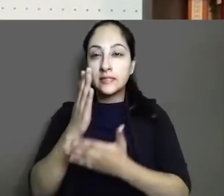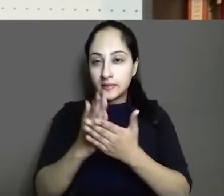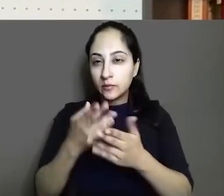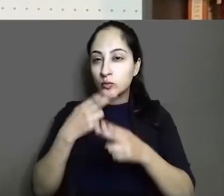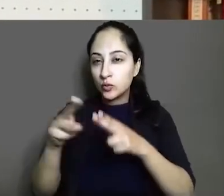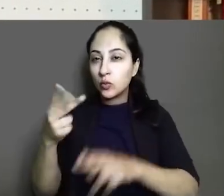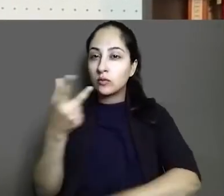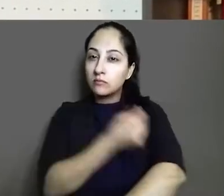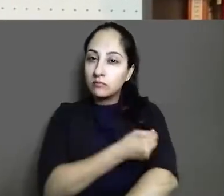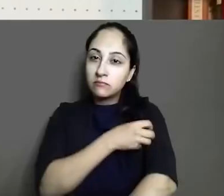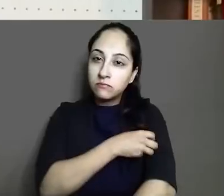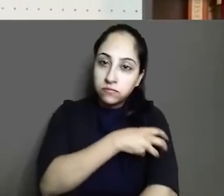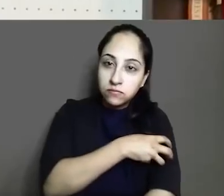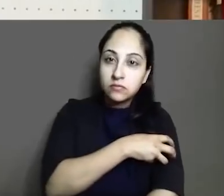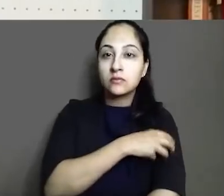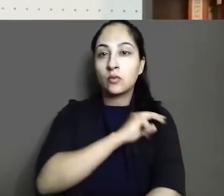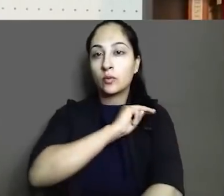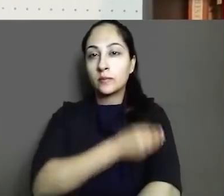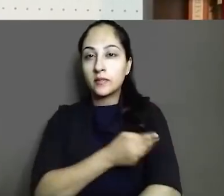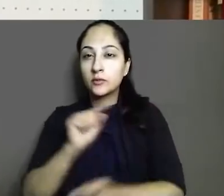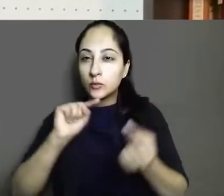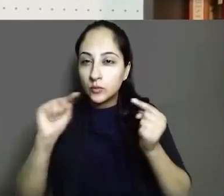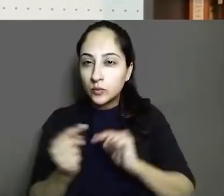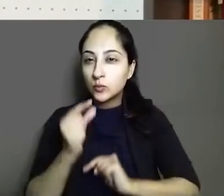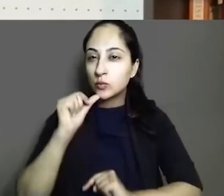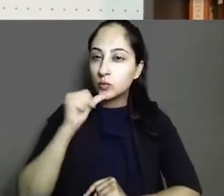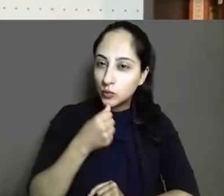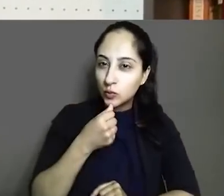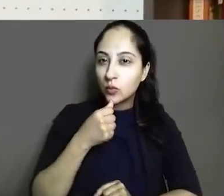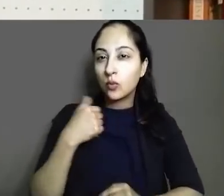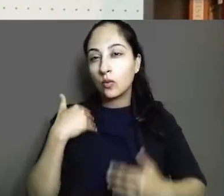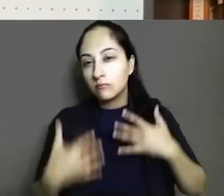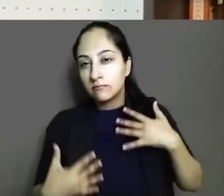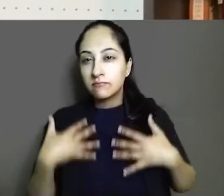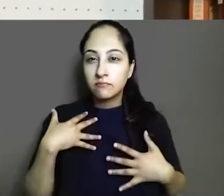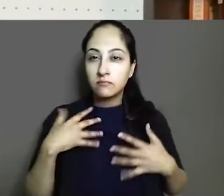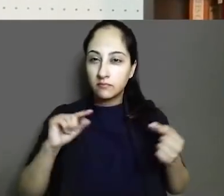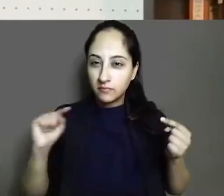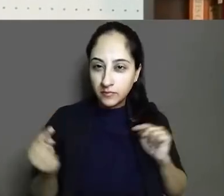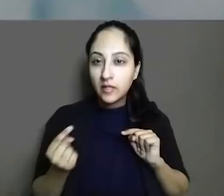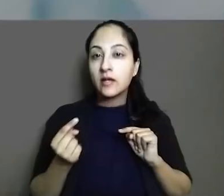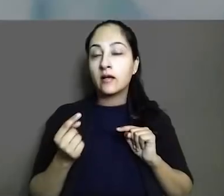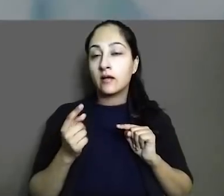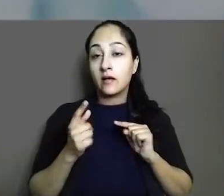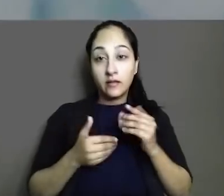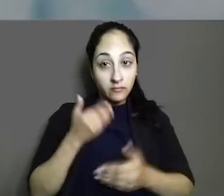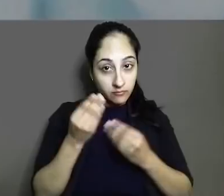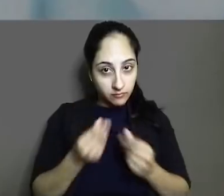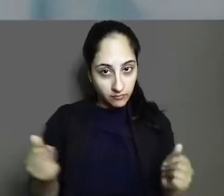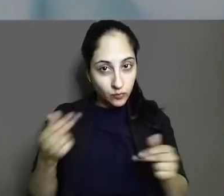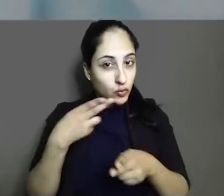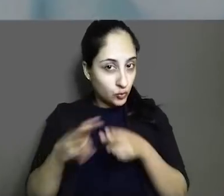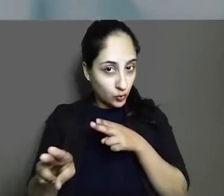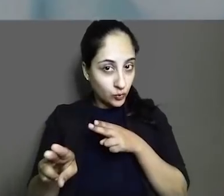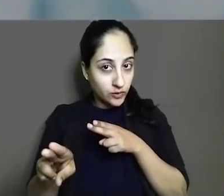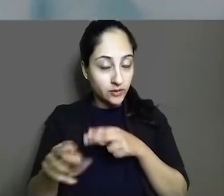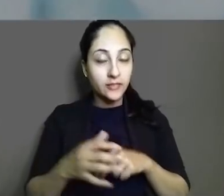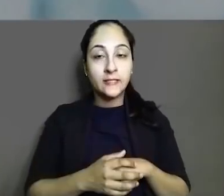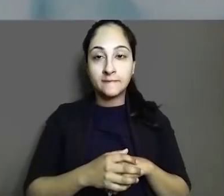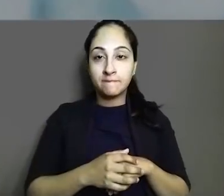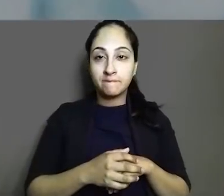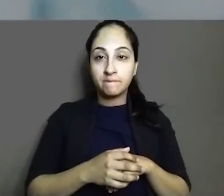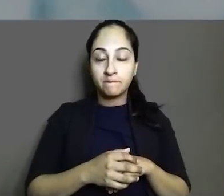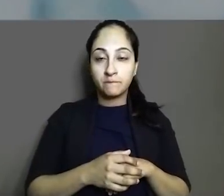that, not getting the disease is going to be important for us. Right. Okay. Well, thank you.